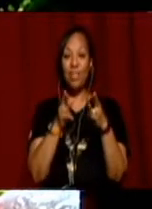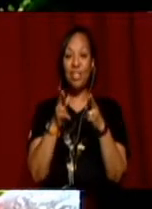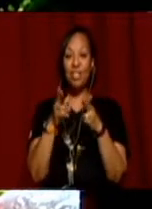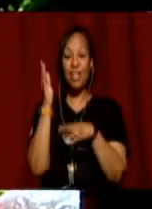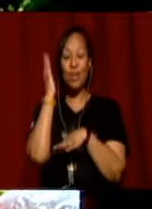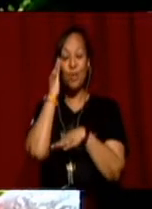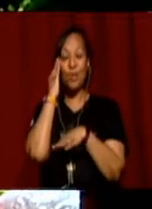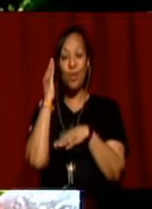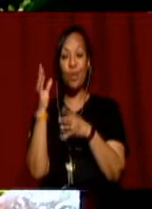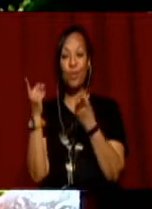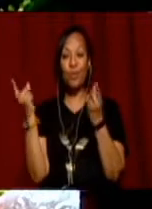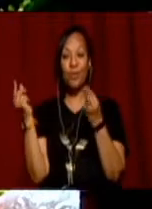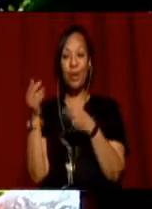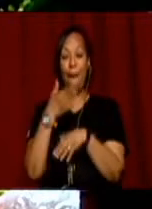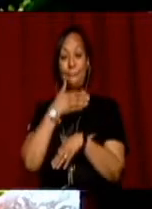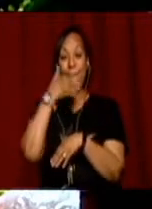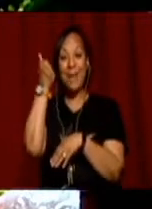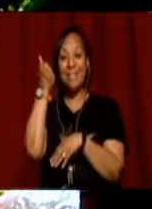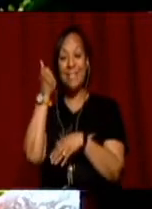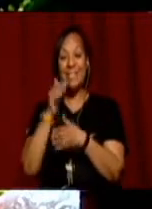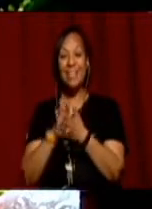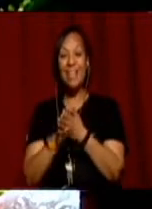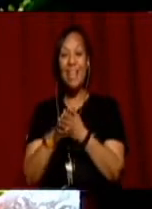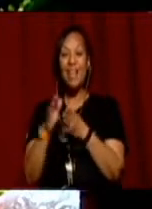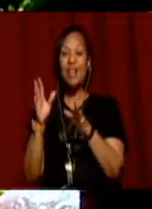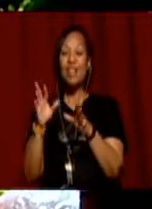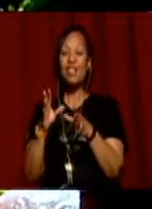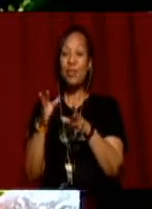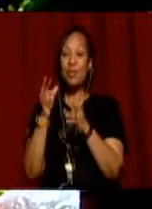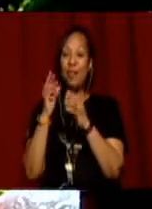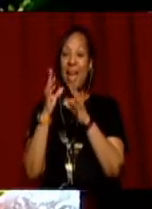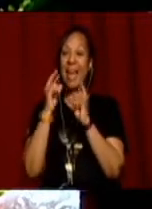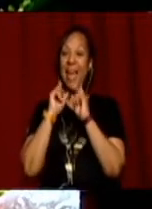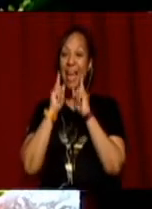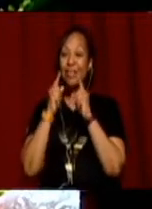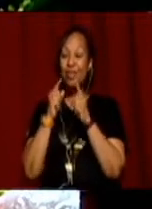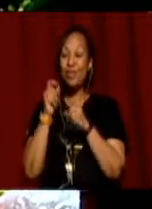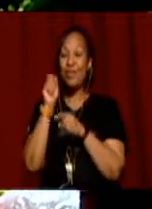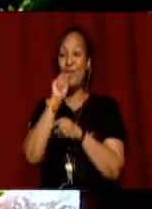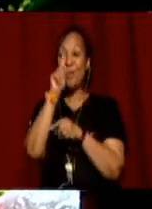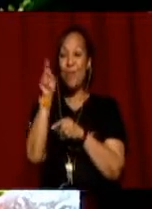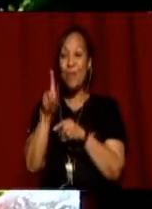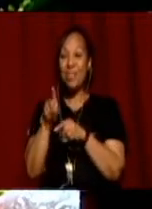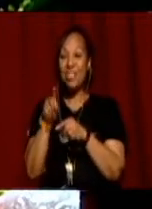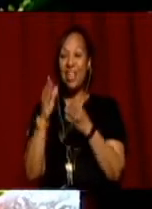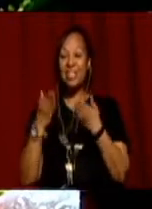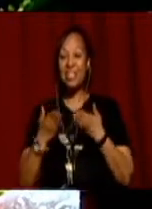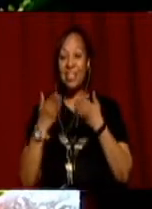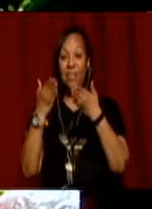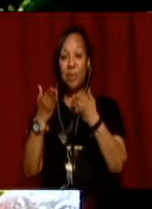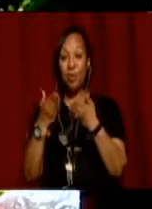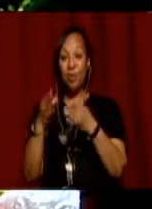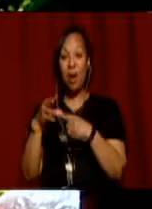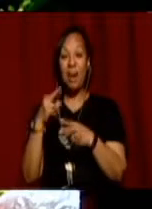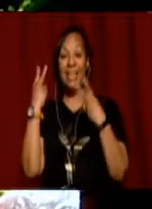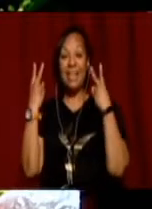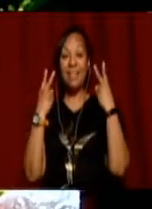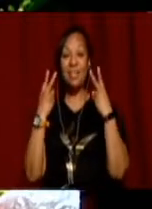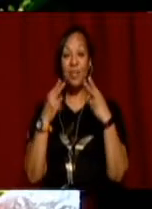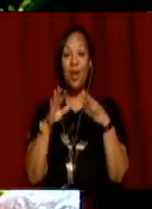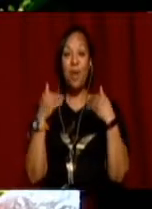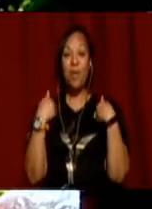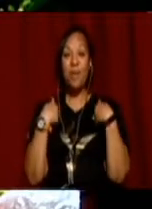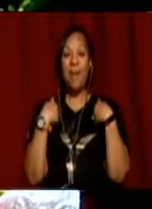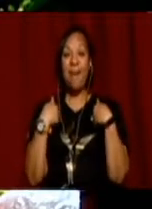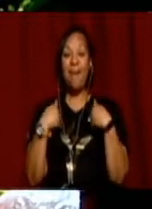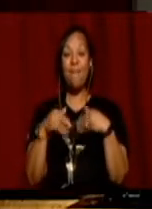know that we do our best to fumble to get to your questions and then to present them to our guests. We have with us